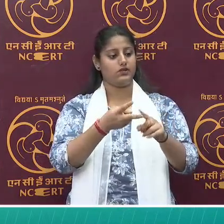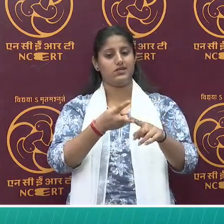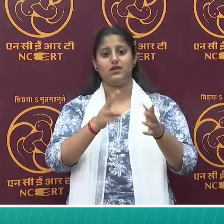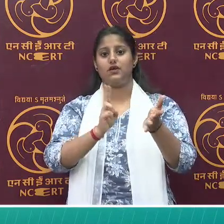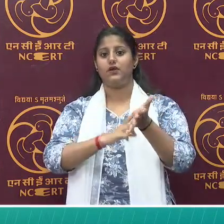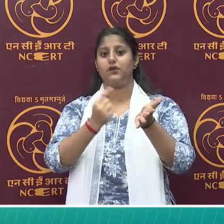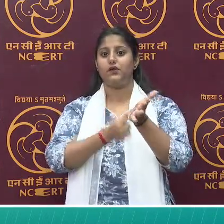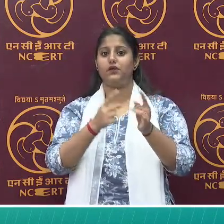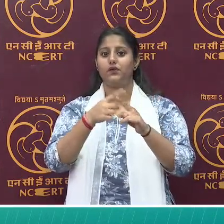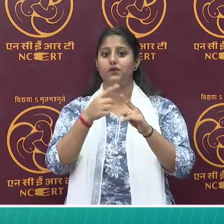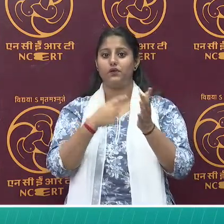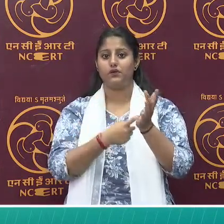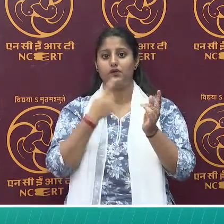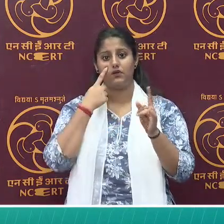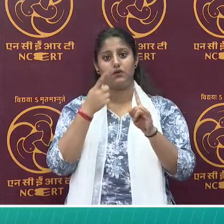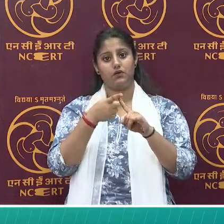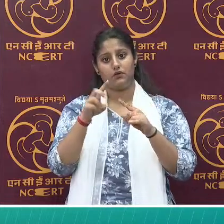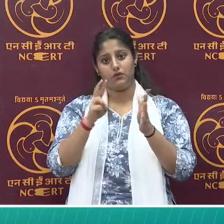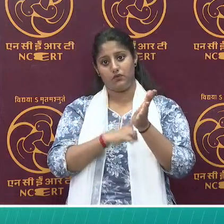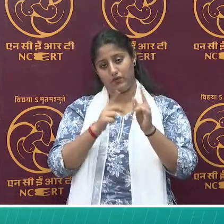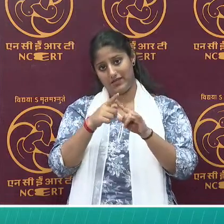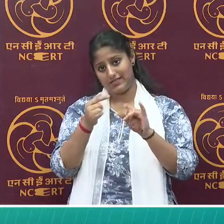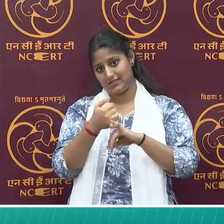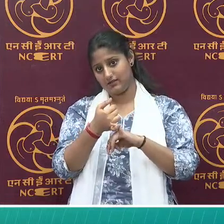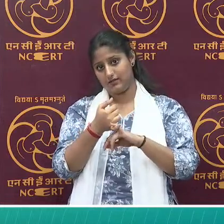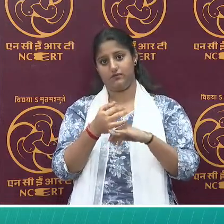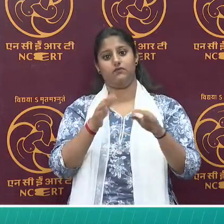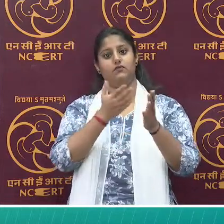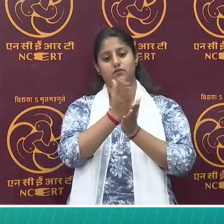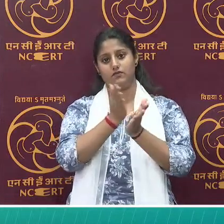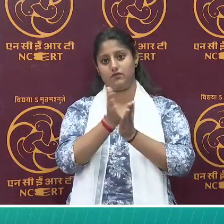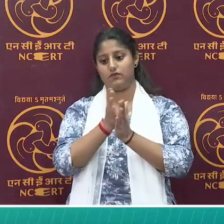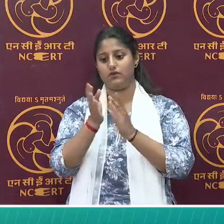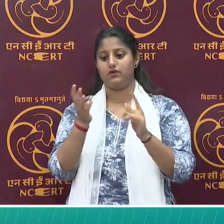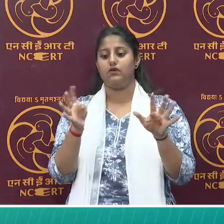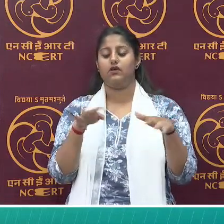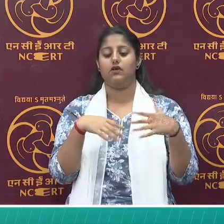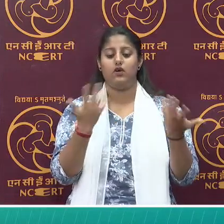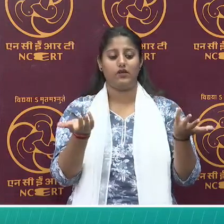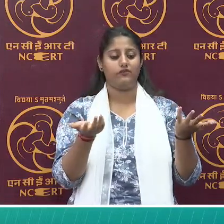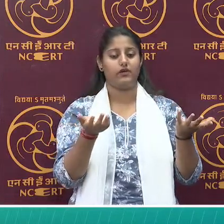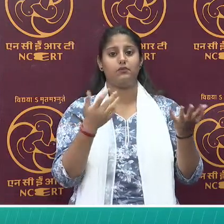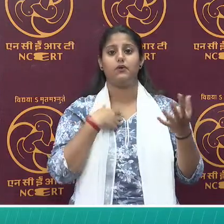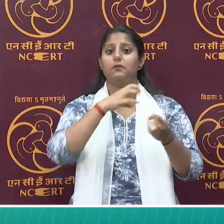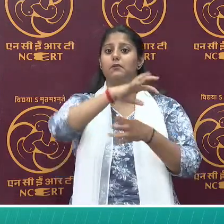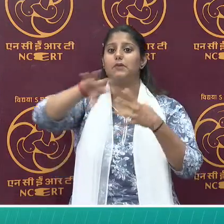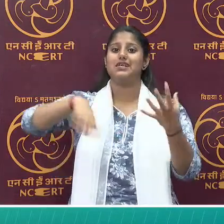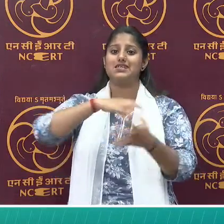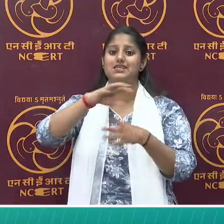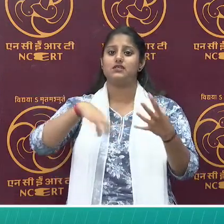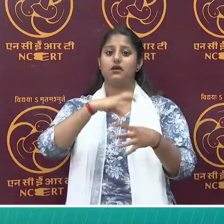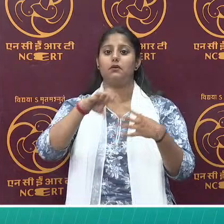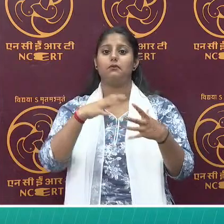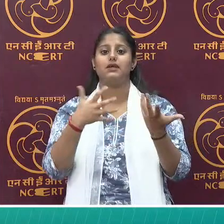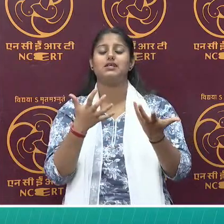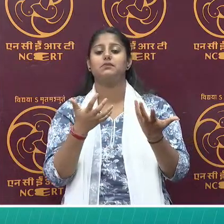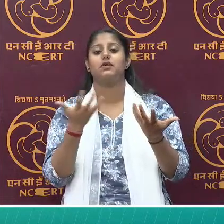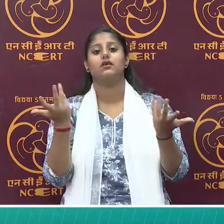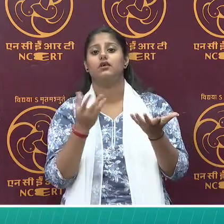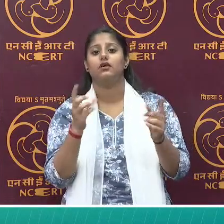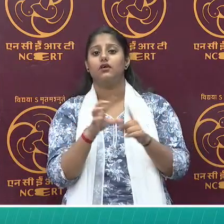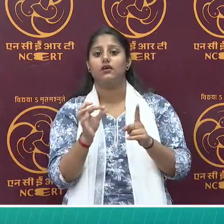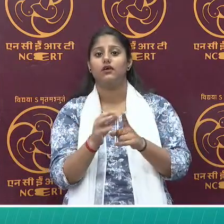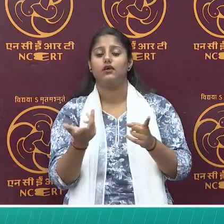is again providing the nutrients to the soil. And further we can do mixed cropping. So in mixed cropping, what